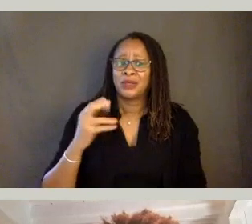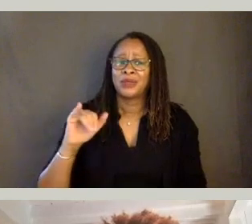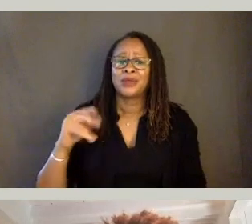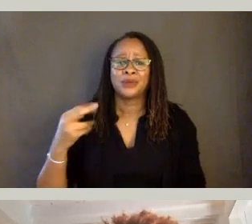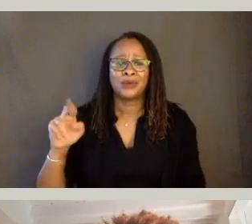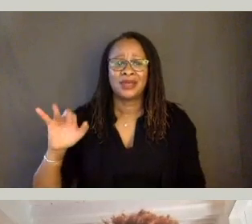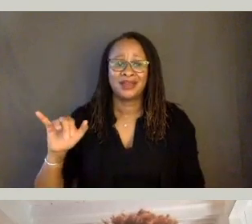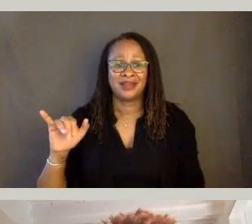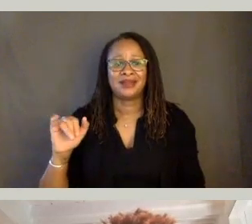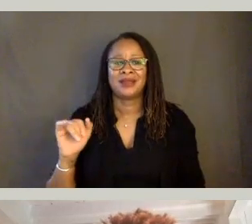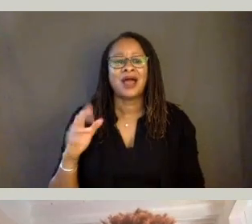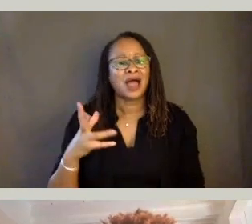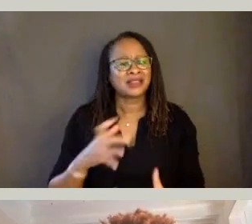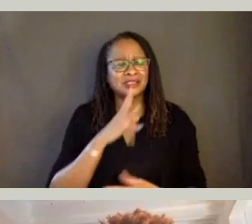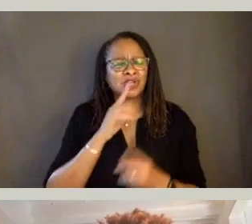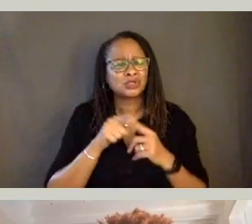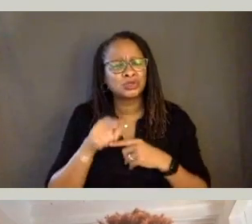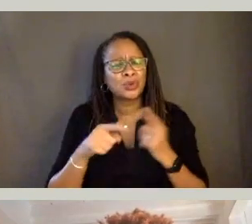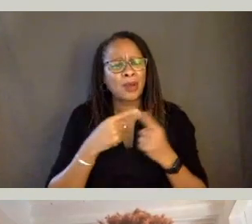in terms of